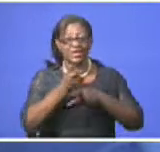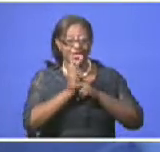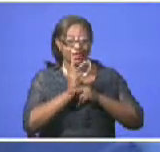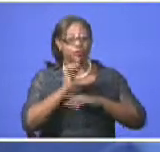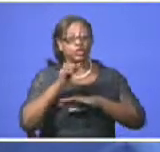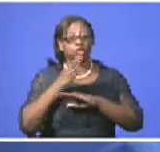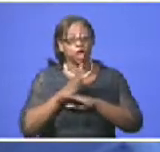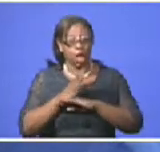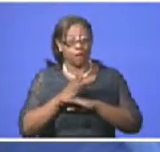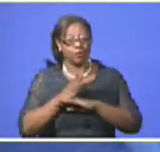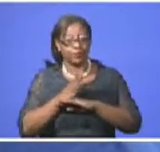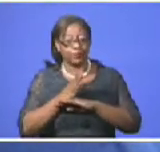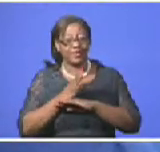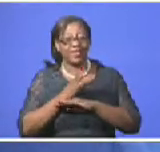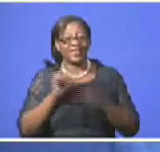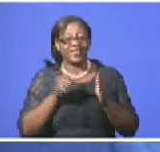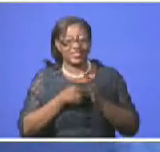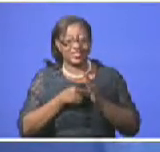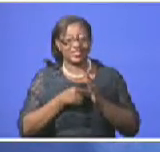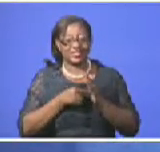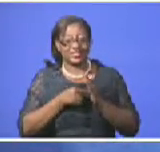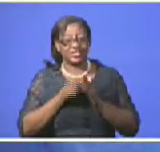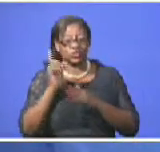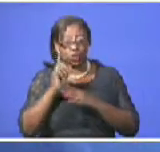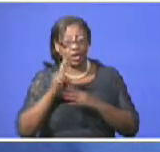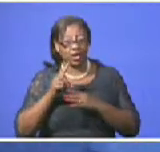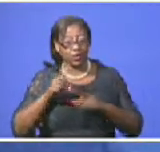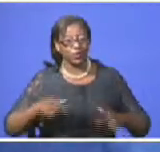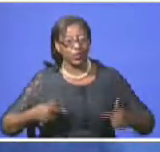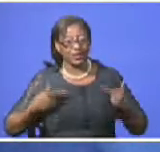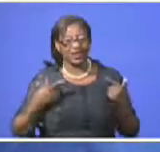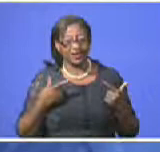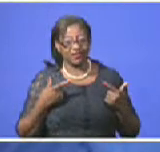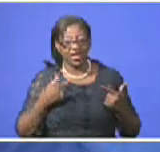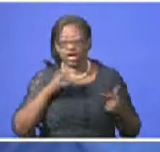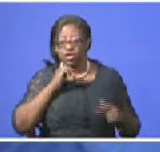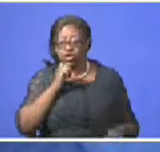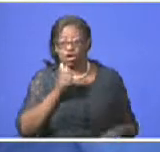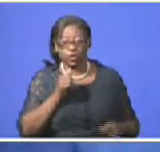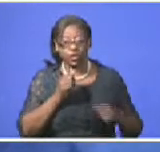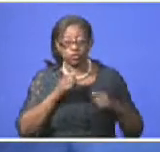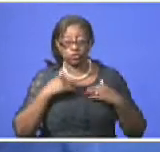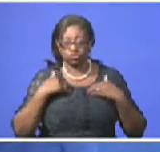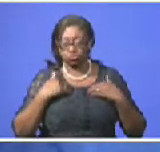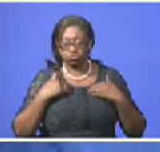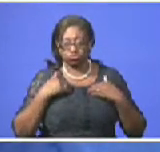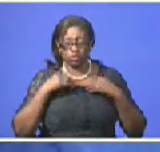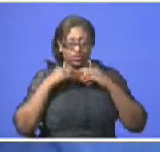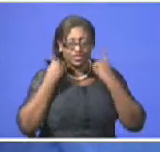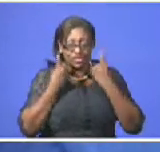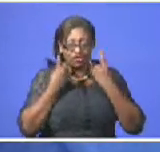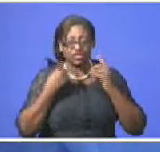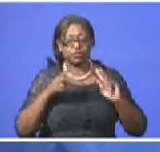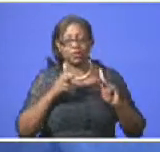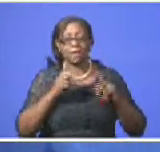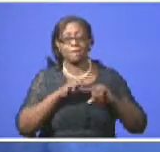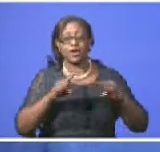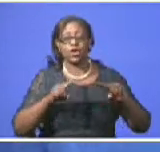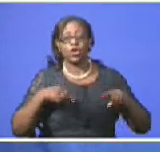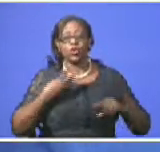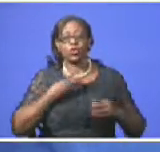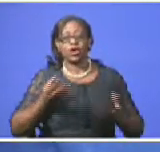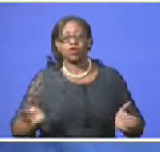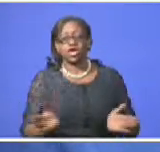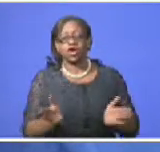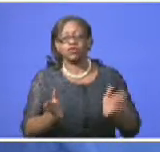job. This is the environment in which we live, and we are not discouraging individuals at this time or encouraging individuals at this